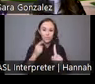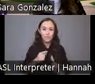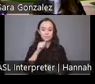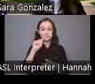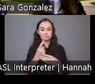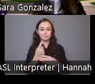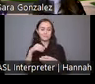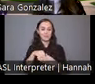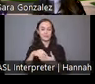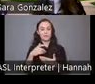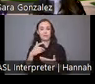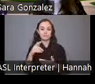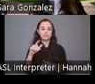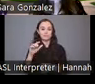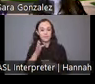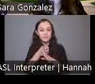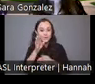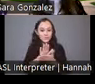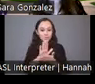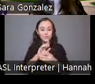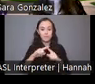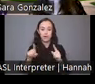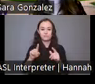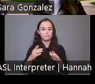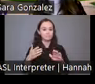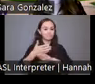archaeology field schools, but across the discipline.